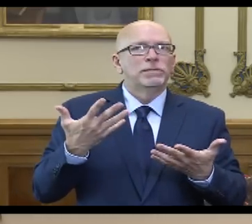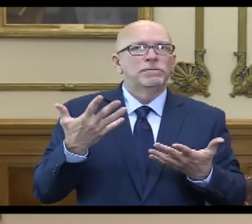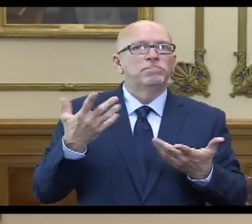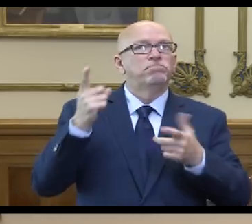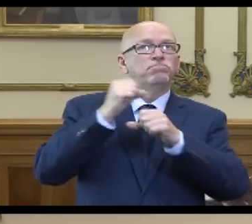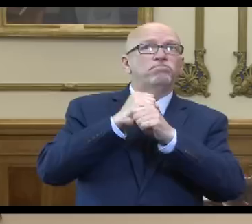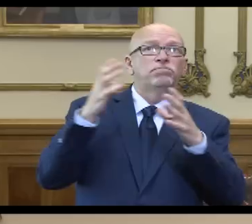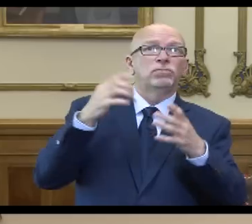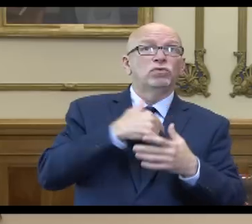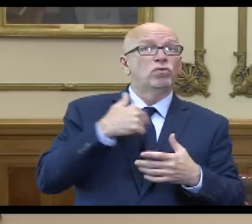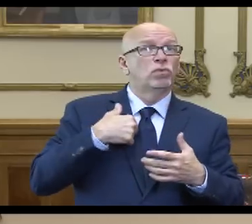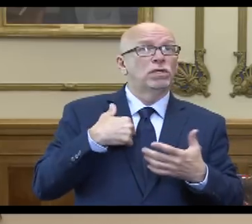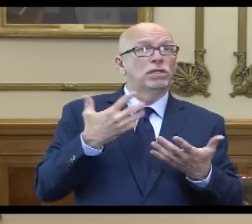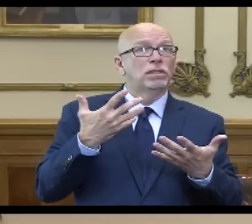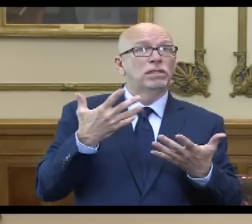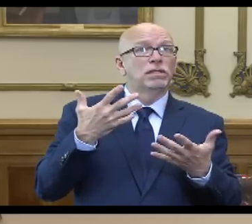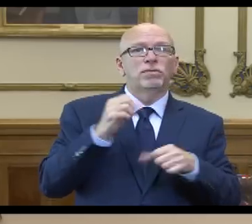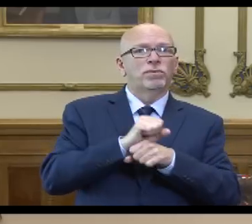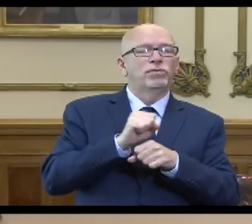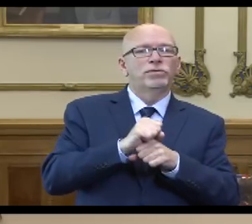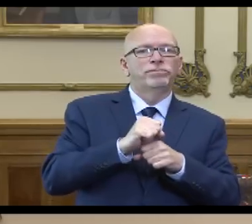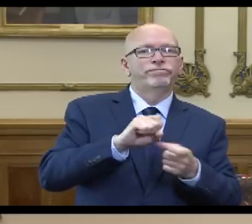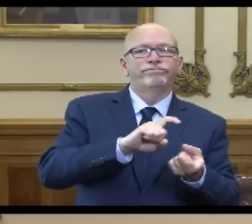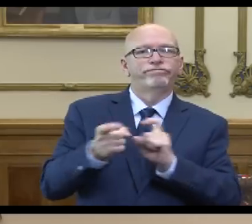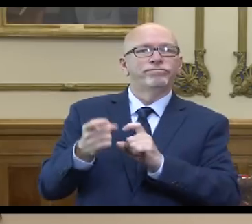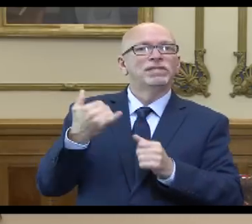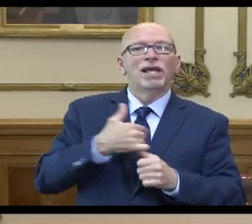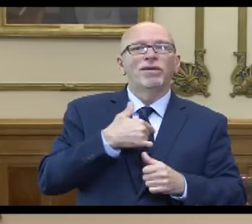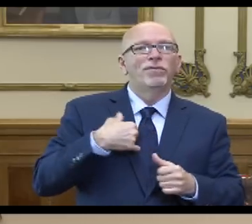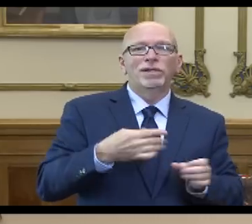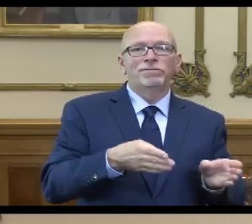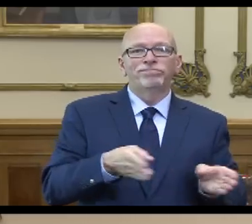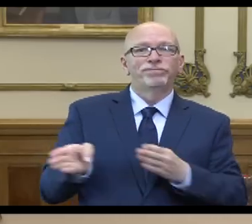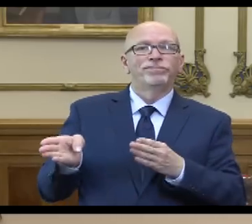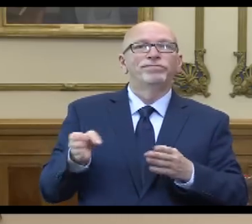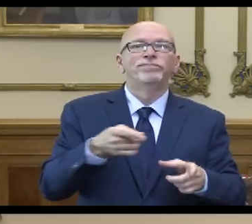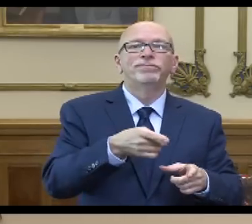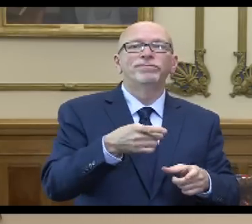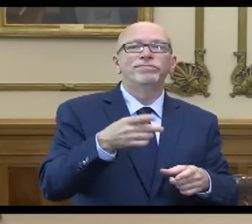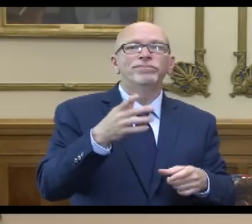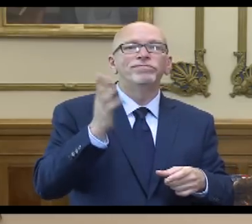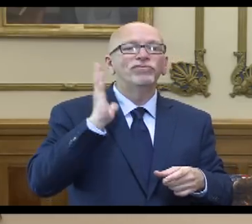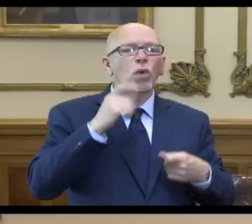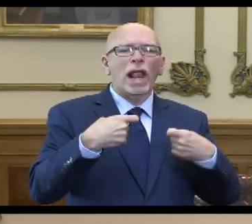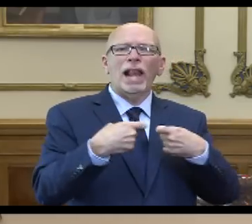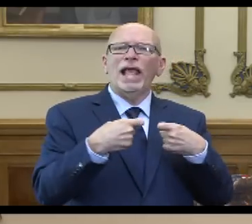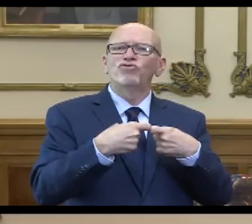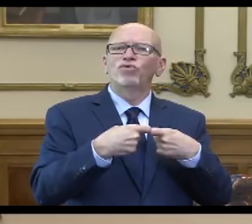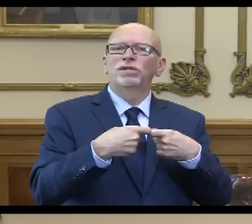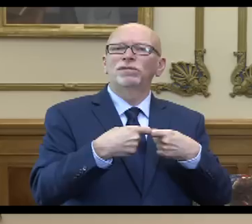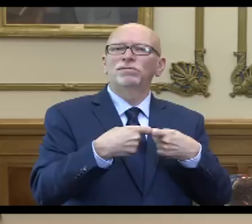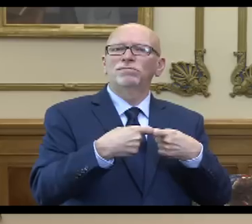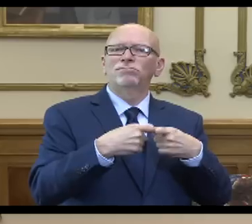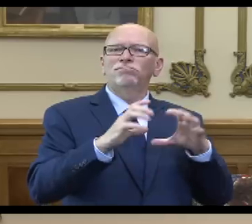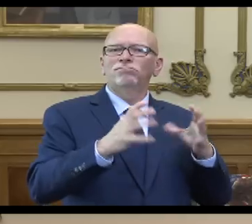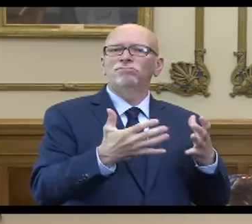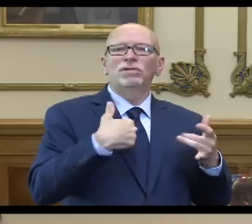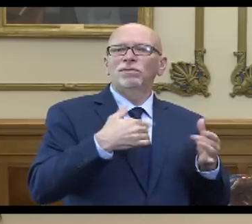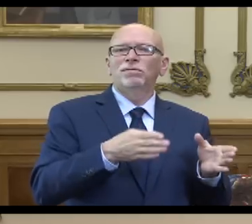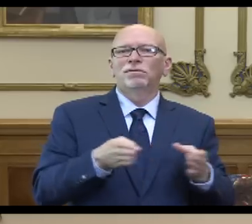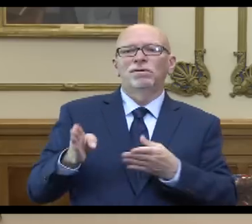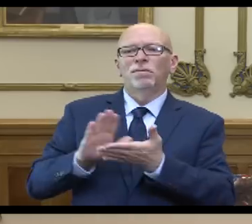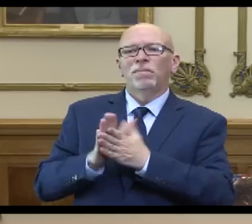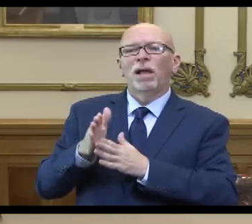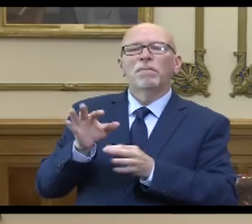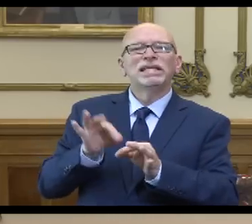who we were. So we have now transitioned from an electric cooperative to an essential